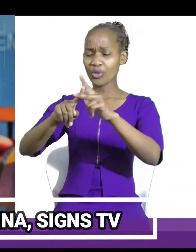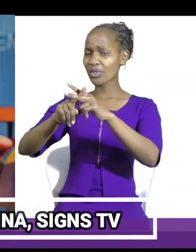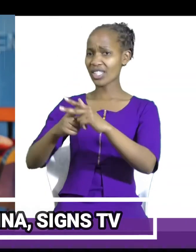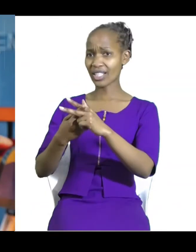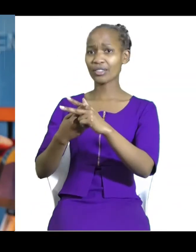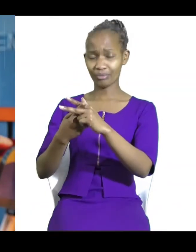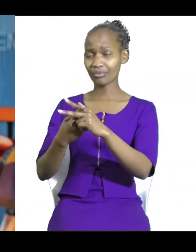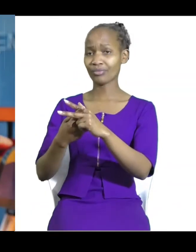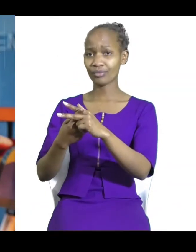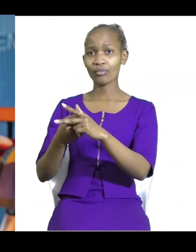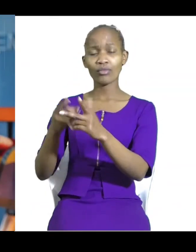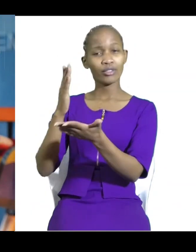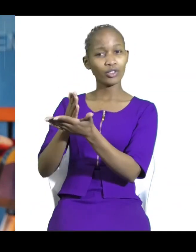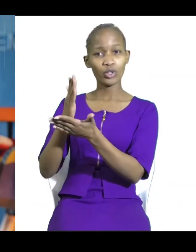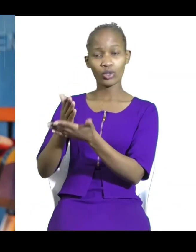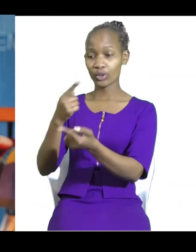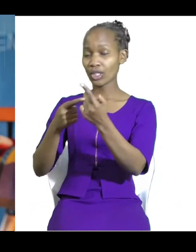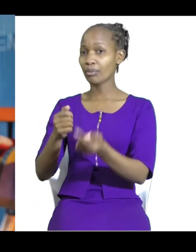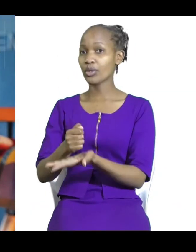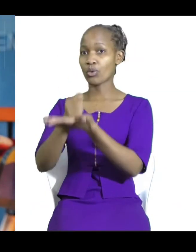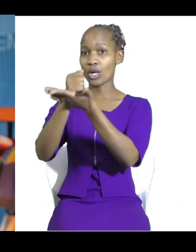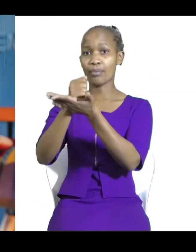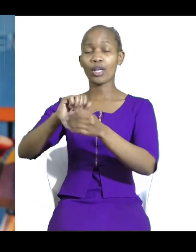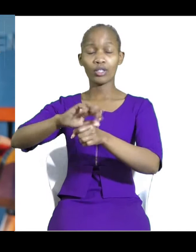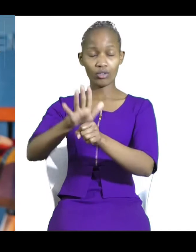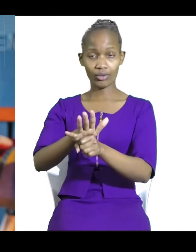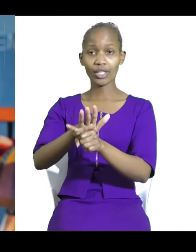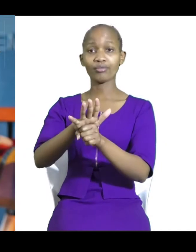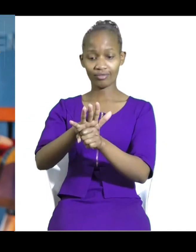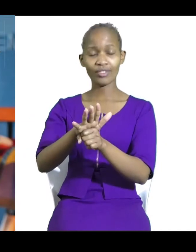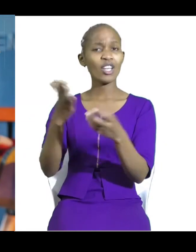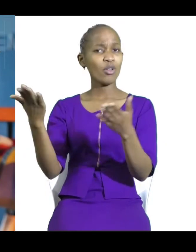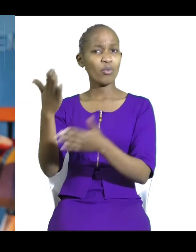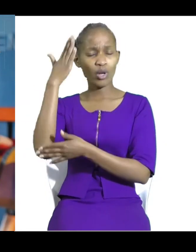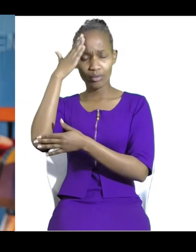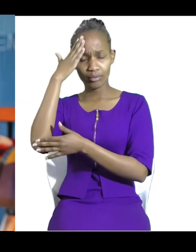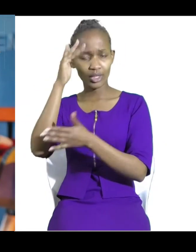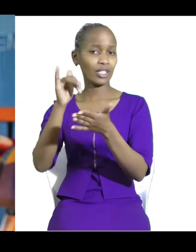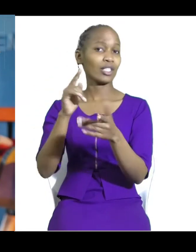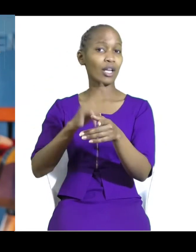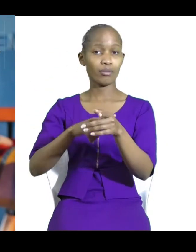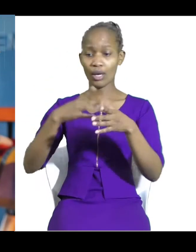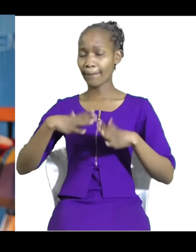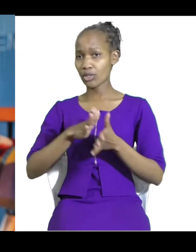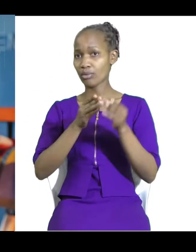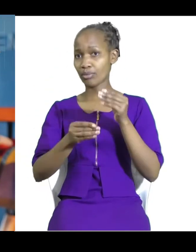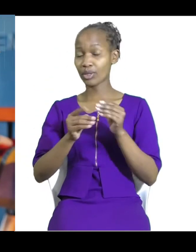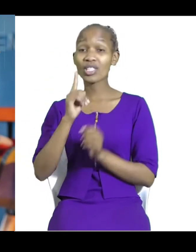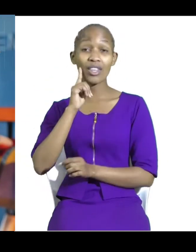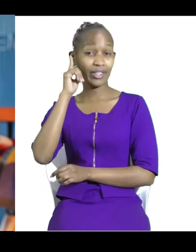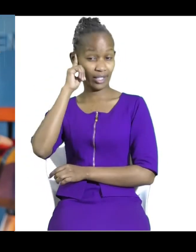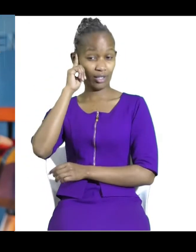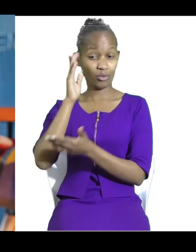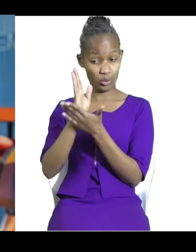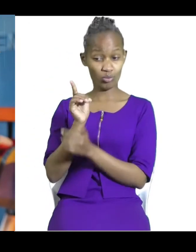we launched as a response to COVID-19, whereby we realized that persons with disabilities, and especially